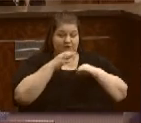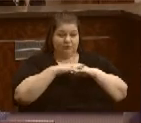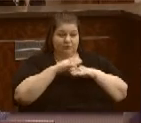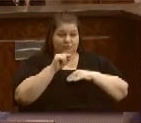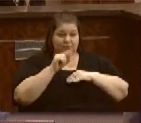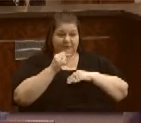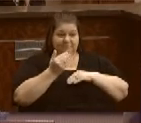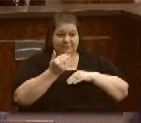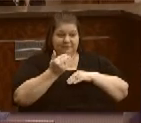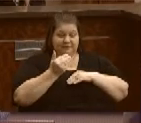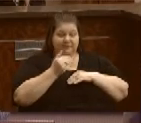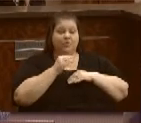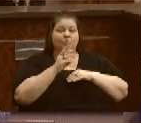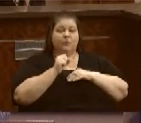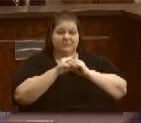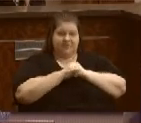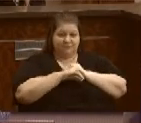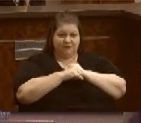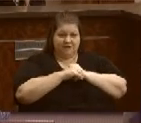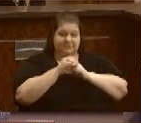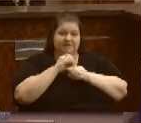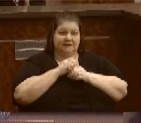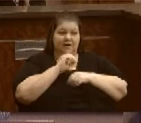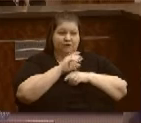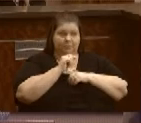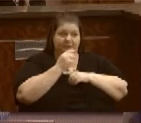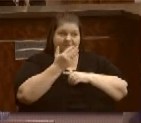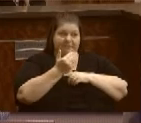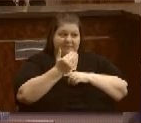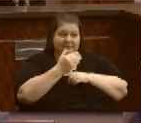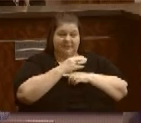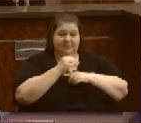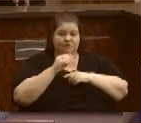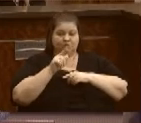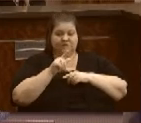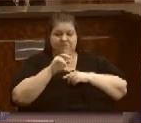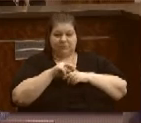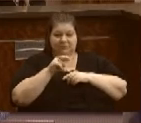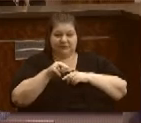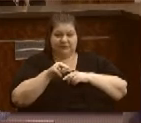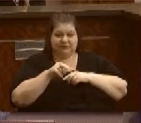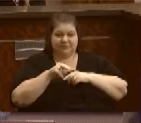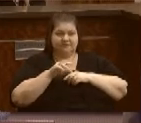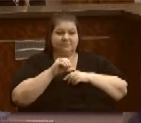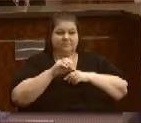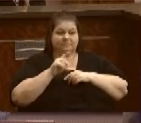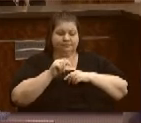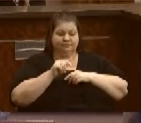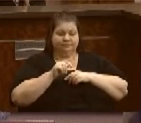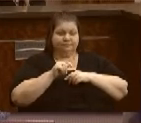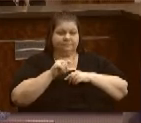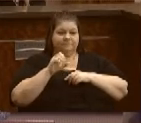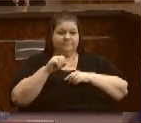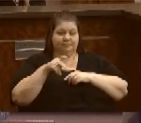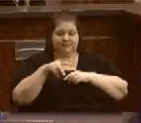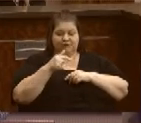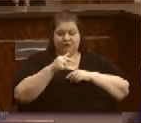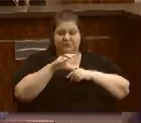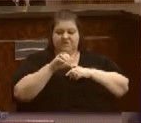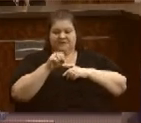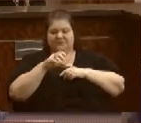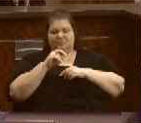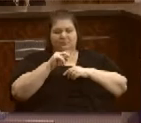2015 was advertised in the October 15th and October the 22nd, 2015 edition of the Prince George's